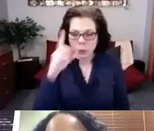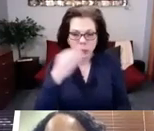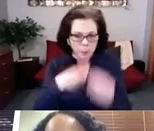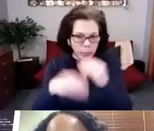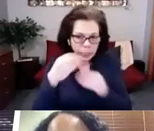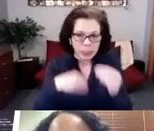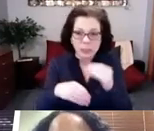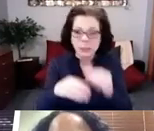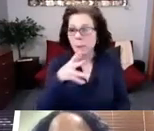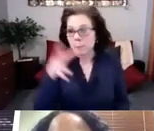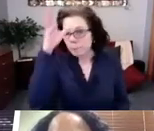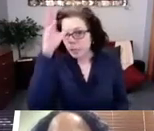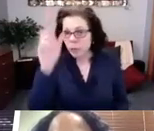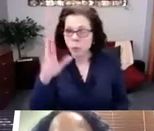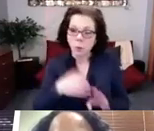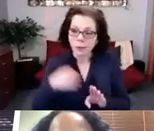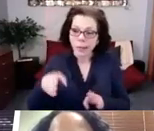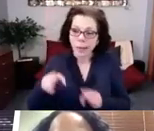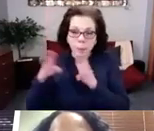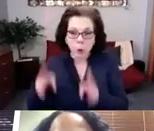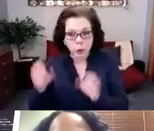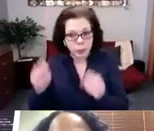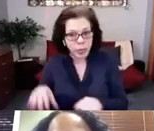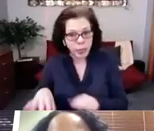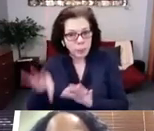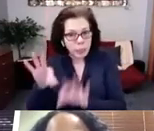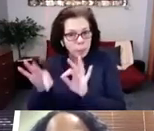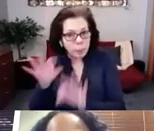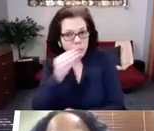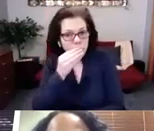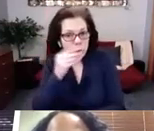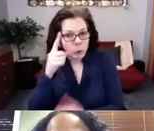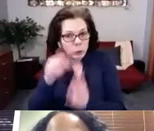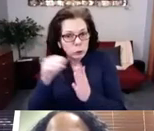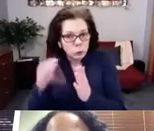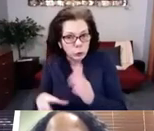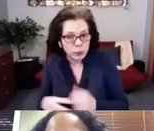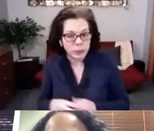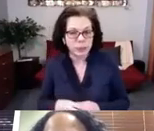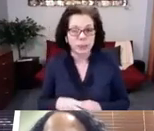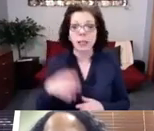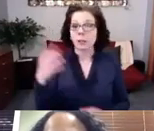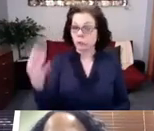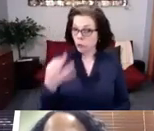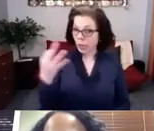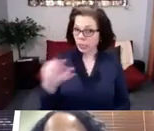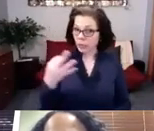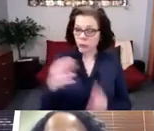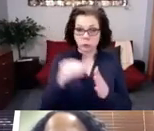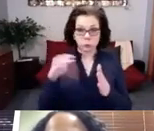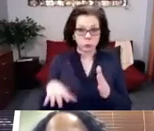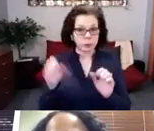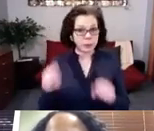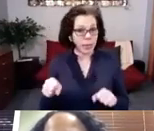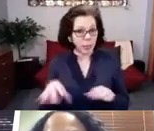can pick up the meals for the students. And on Fridays, students can also pick up meals